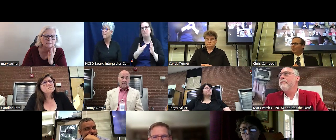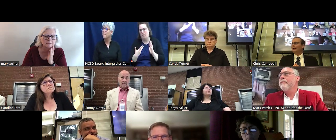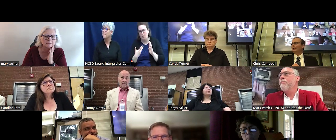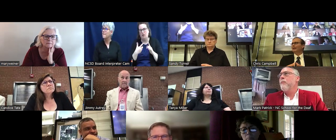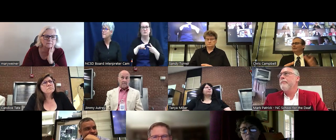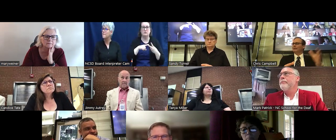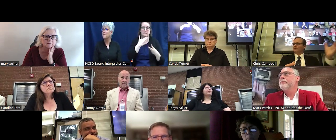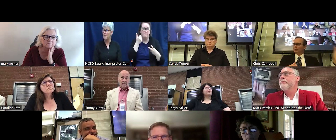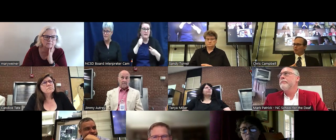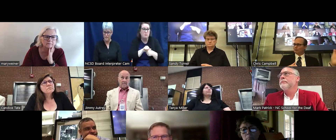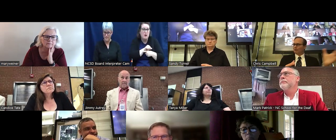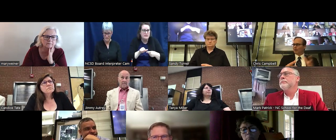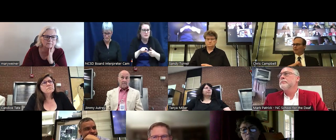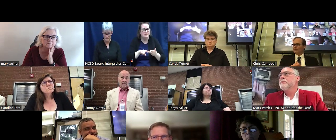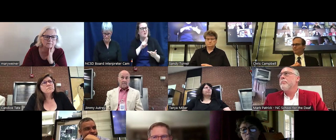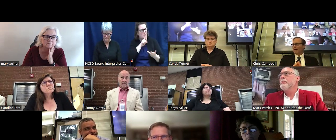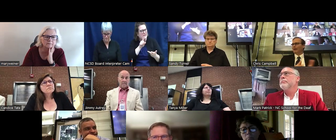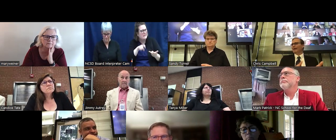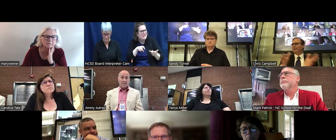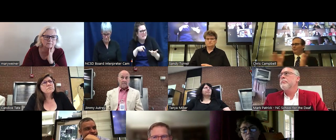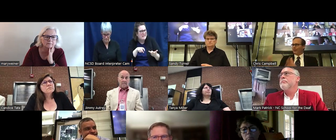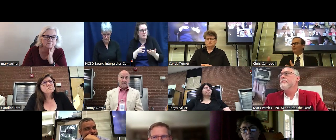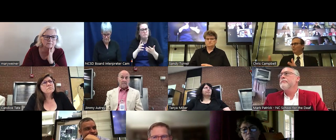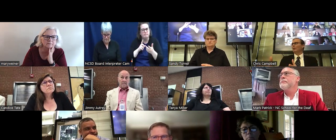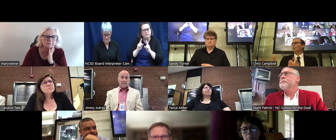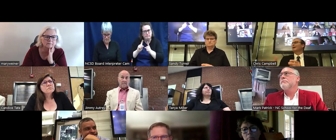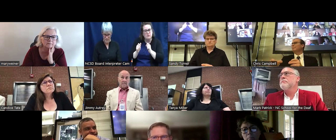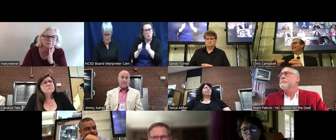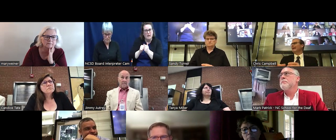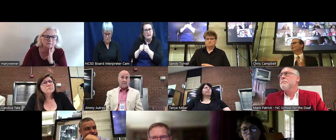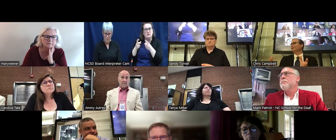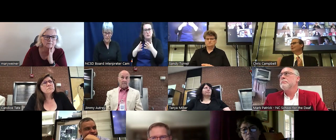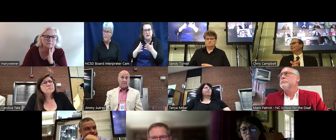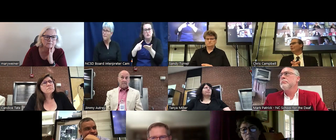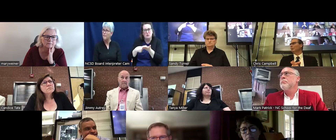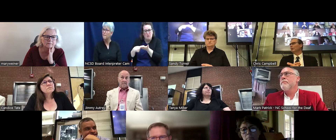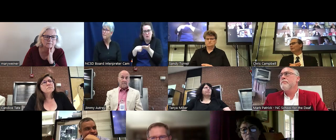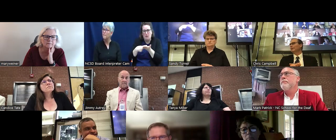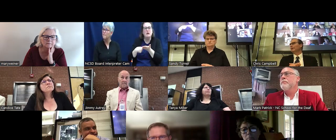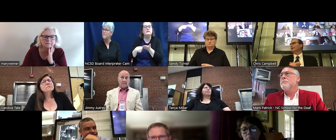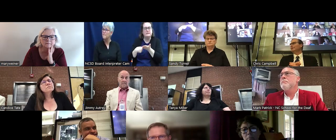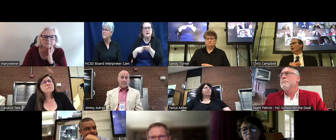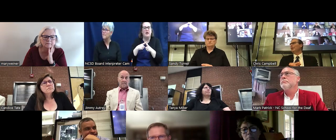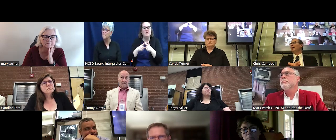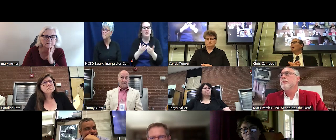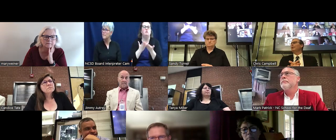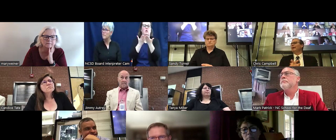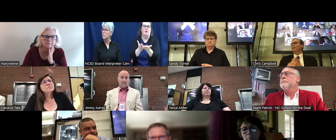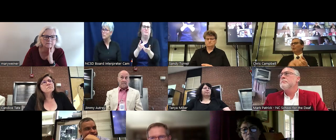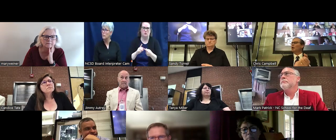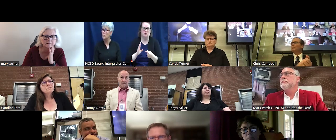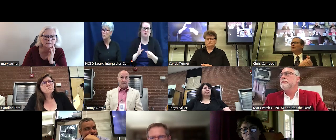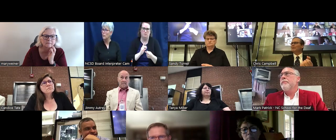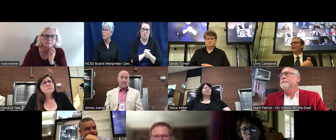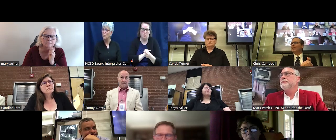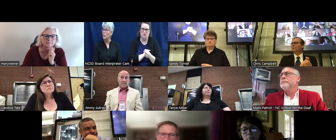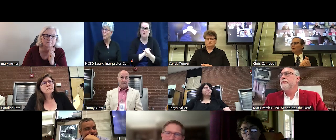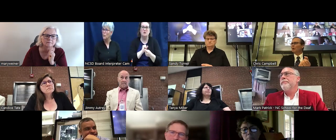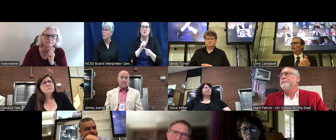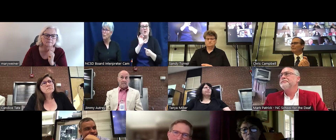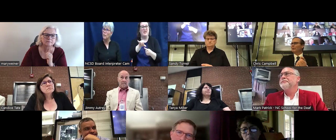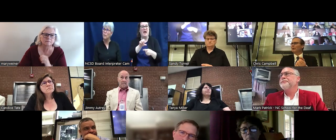really need it? Talk to the director about it and then bring a recommendation to the full board. So the roll up your